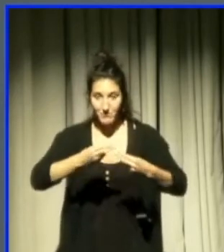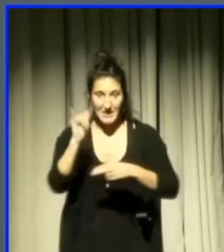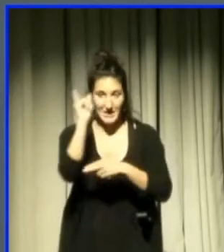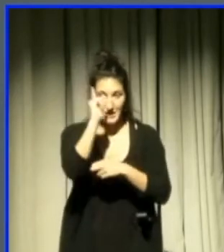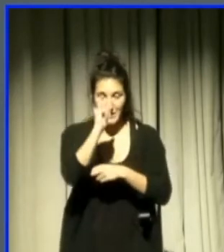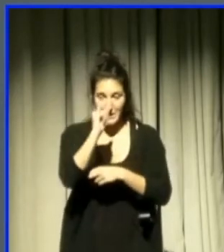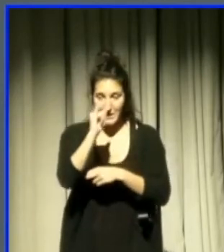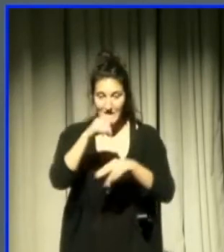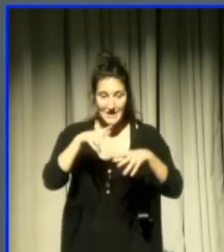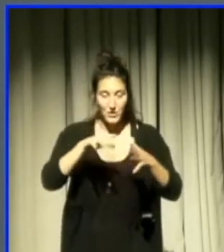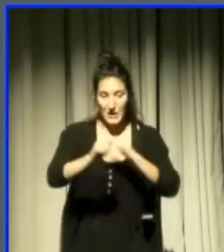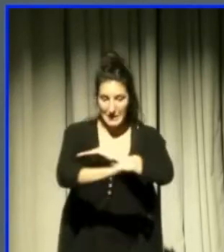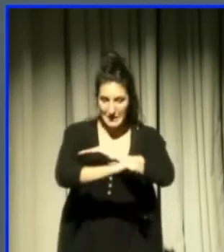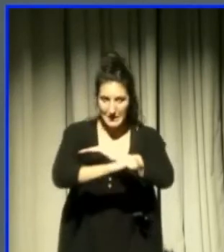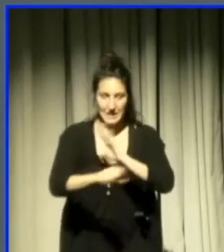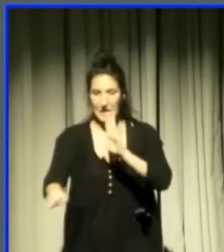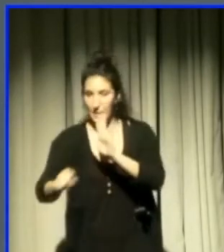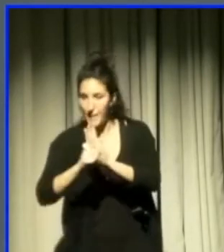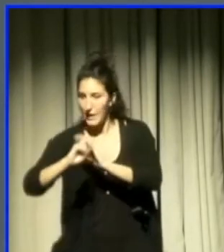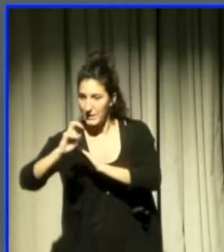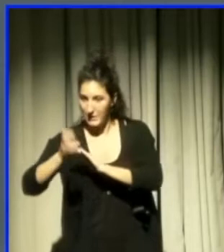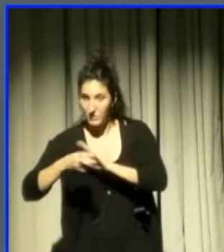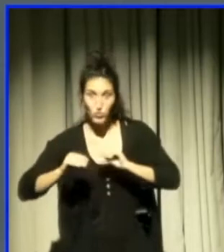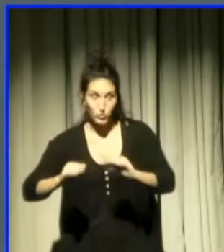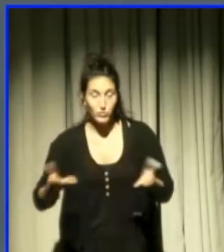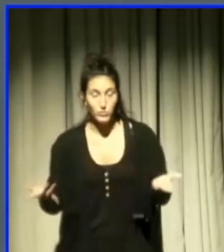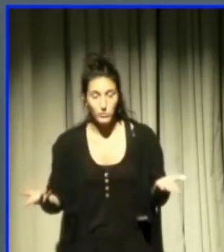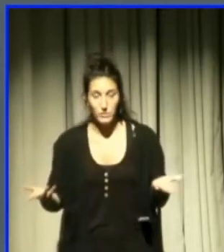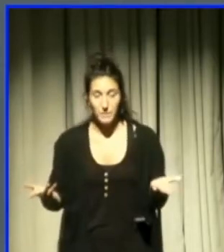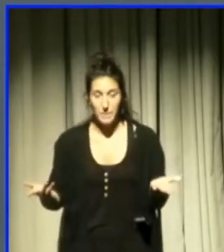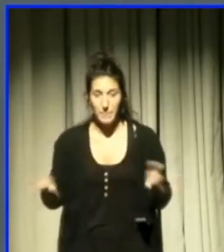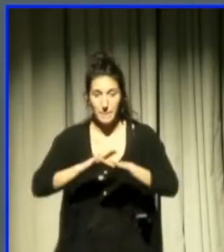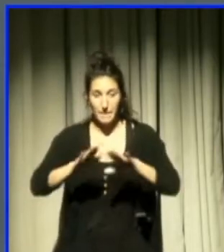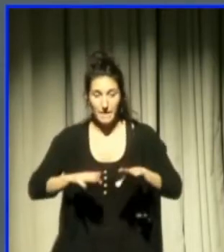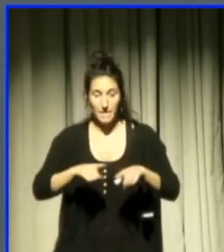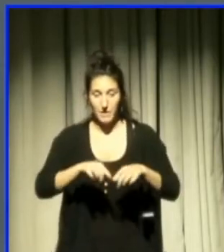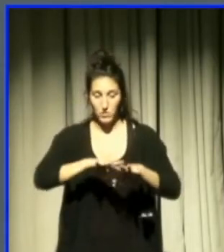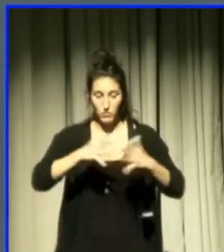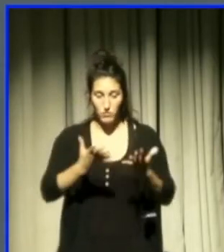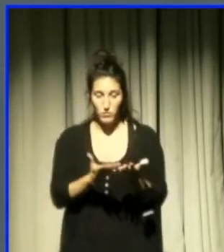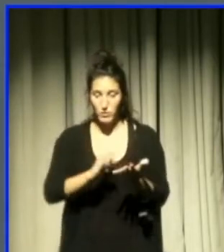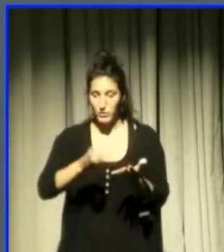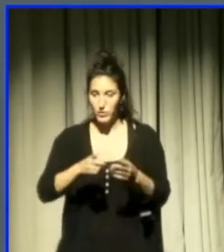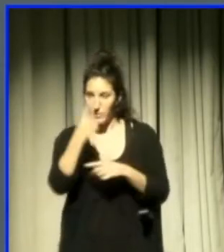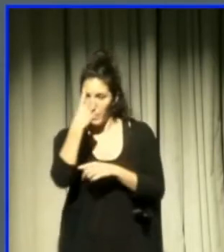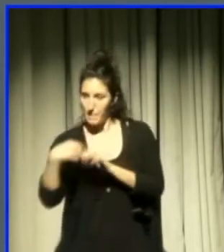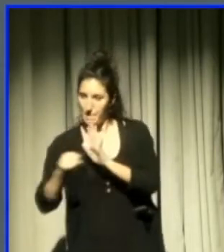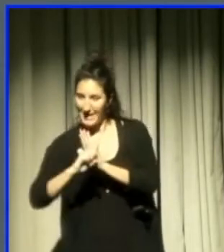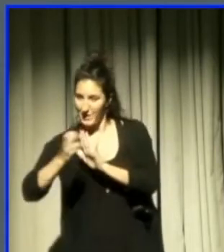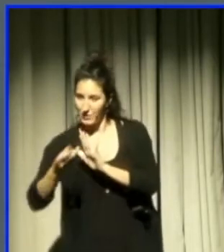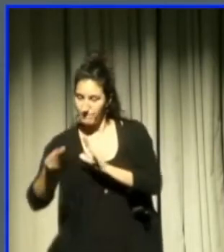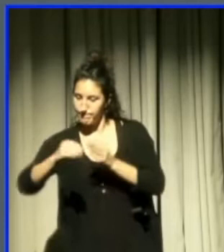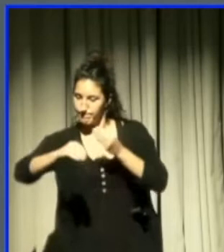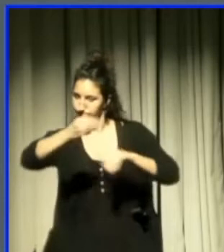again into this world with other stereotypes, and it's a huge cycle of sameness. And